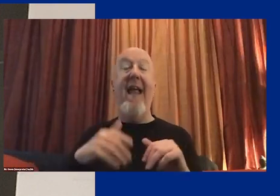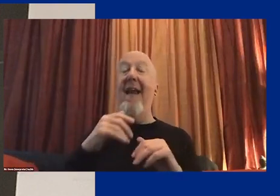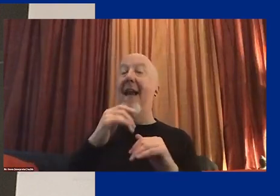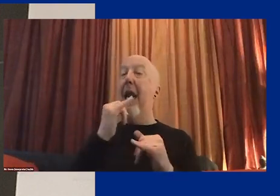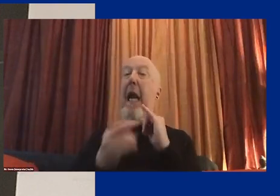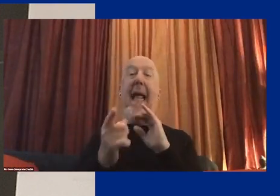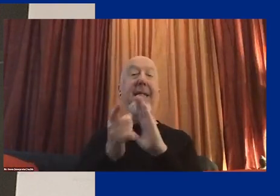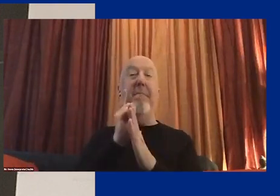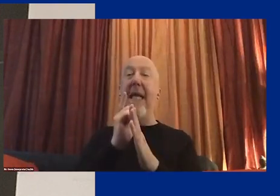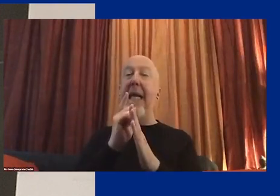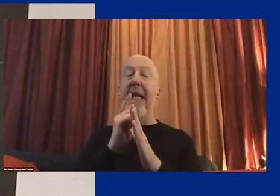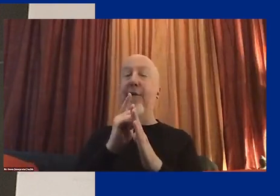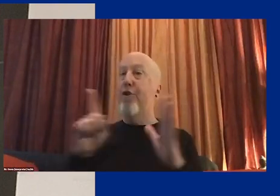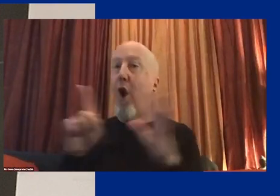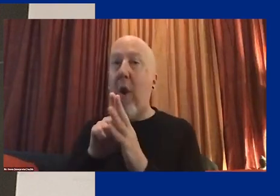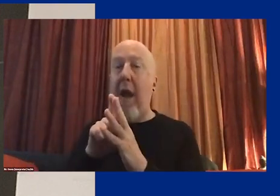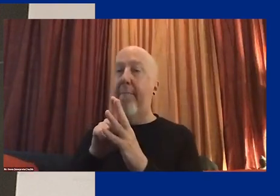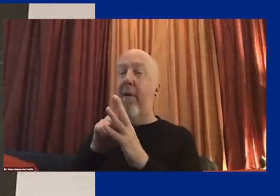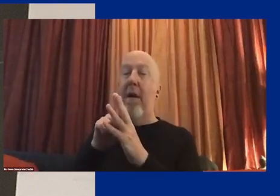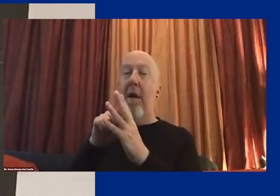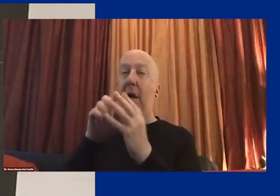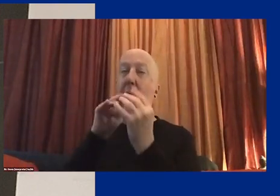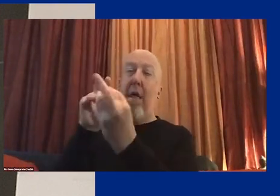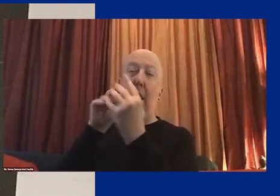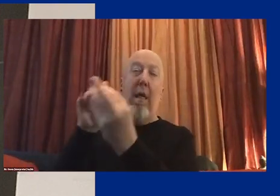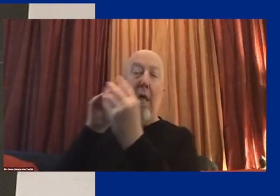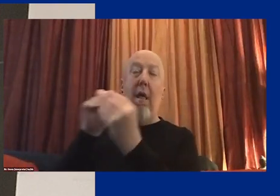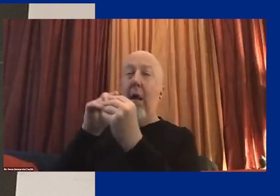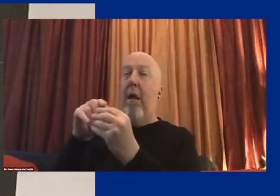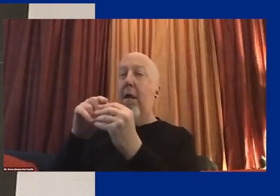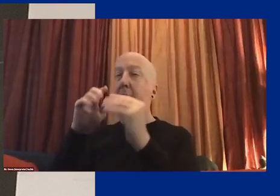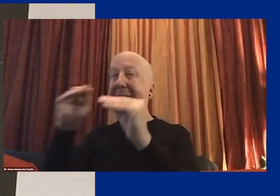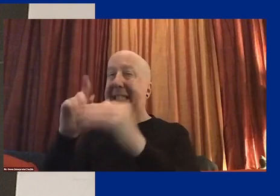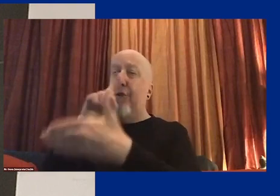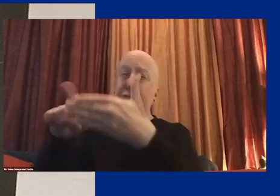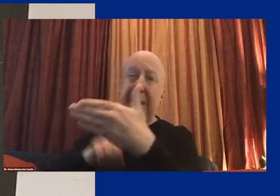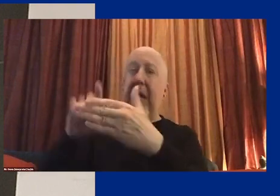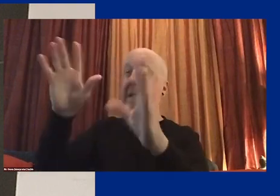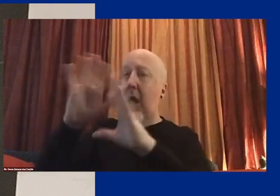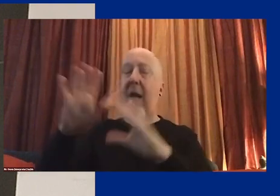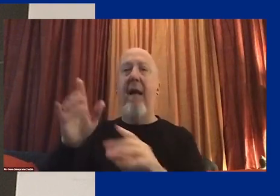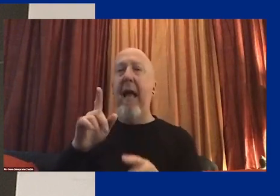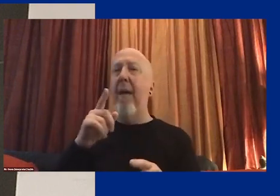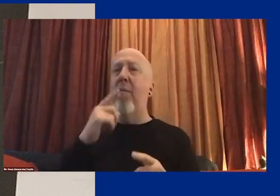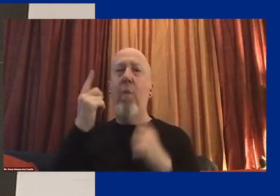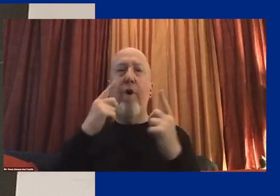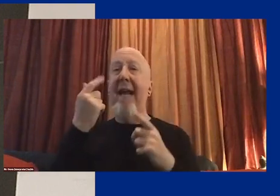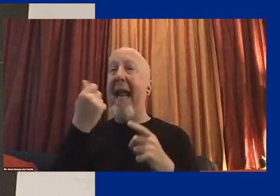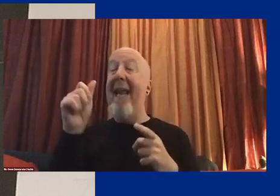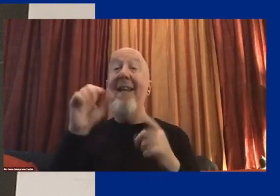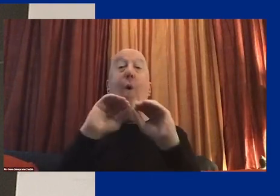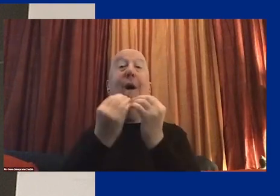in the ER? Are there materials or approaches or organizations that we can